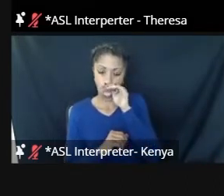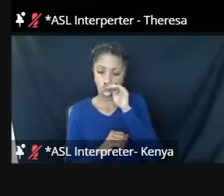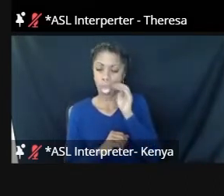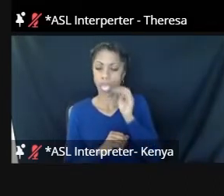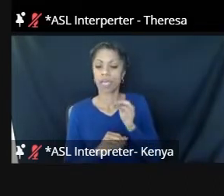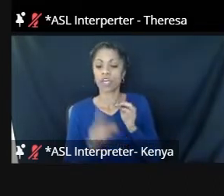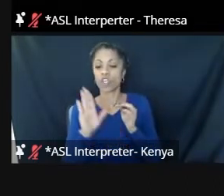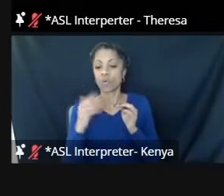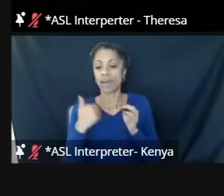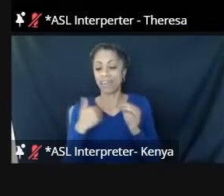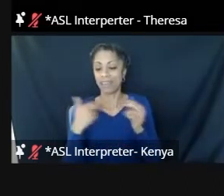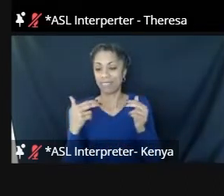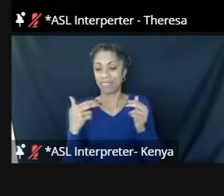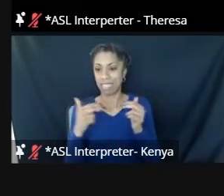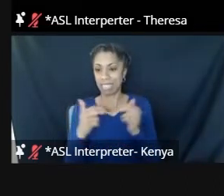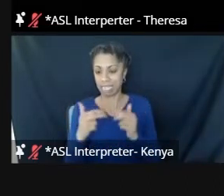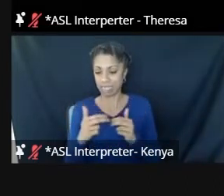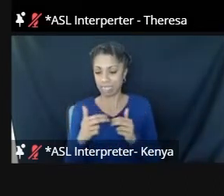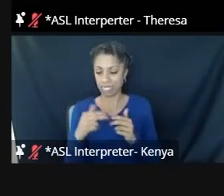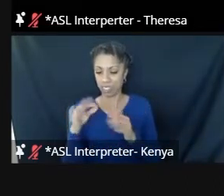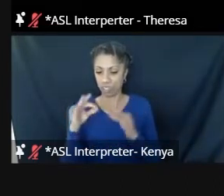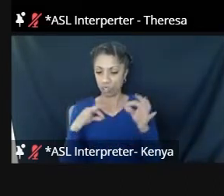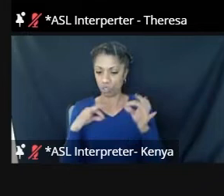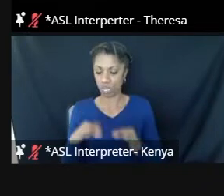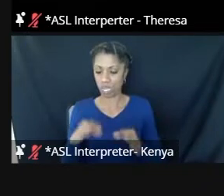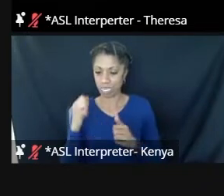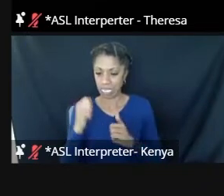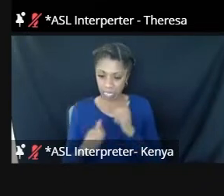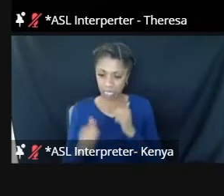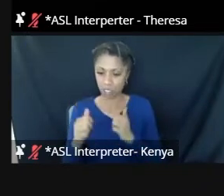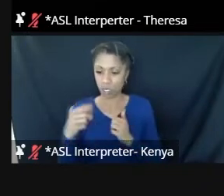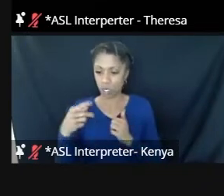prototype are all here in this one web page.